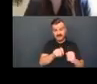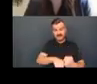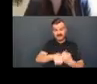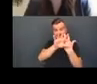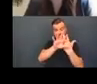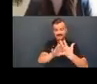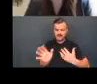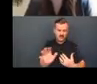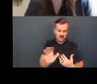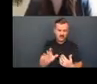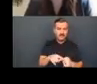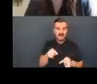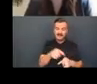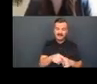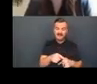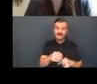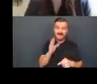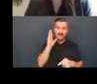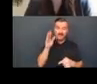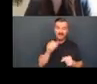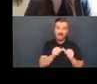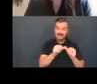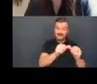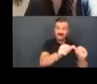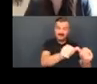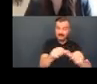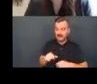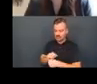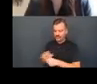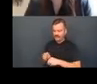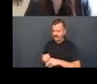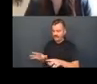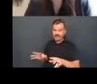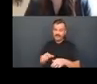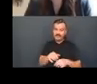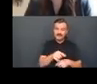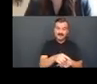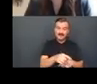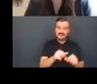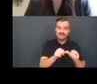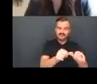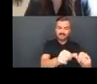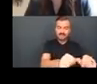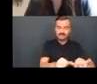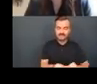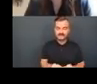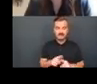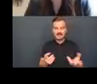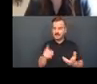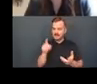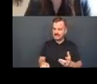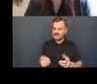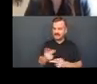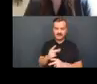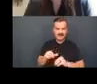presence in our lives will certainly outlast the pandemic, but the expansion of telemedicine must foreground financial and social